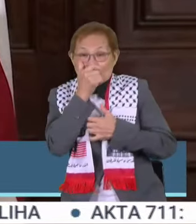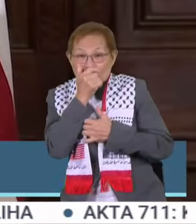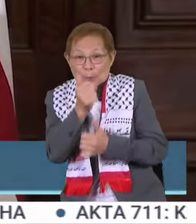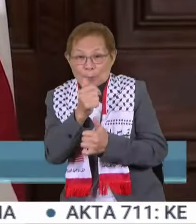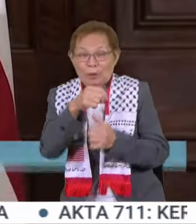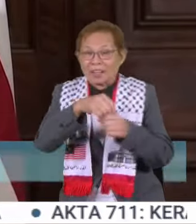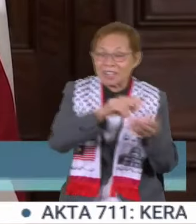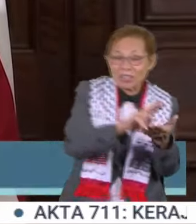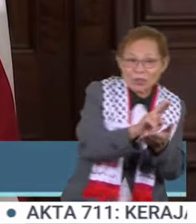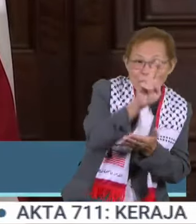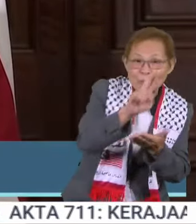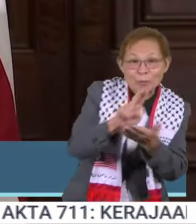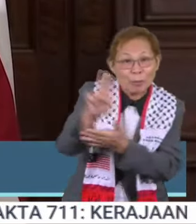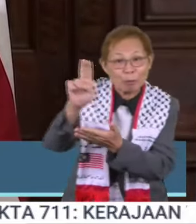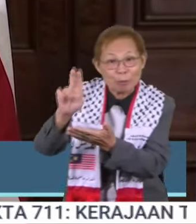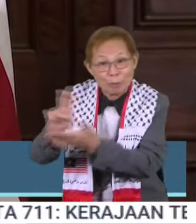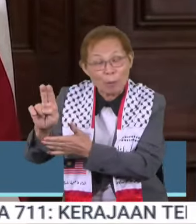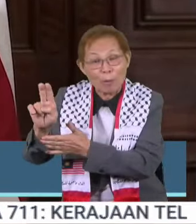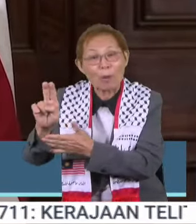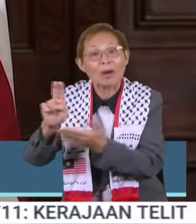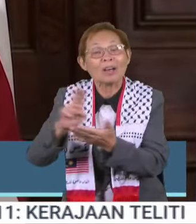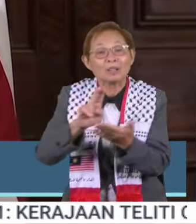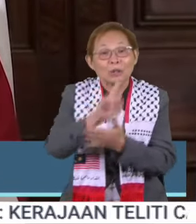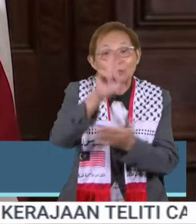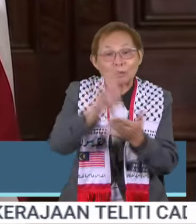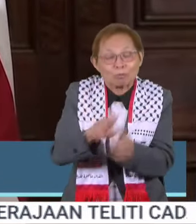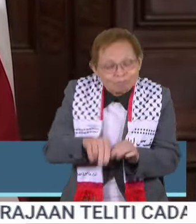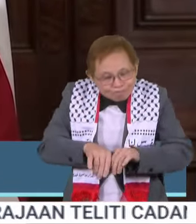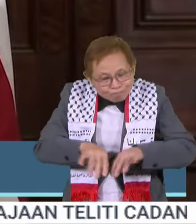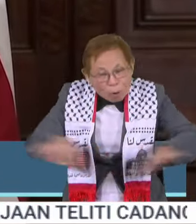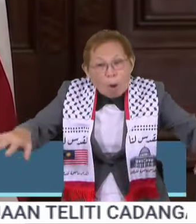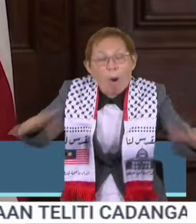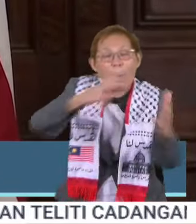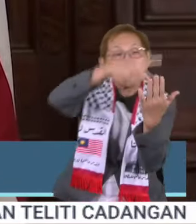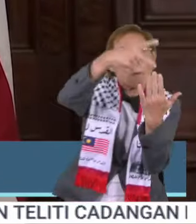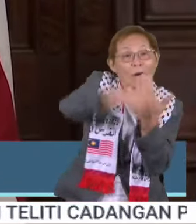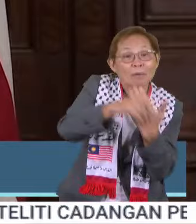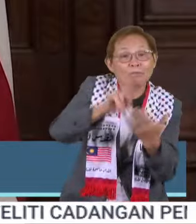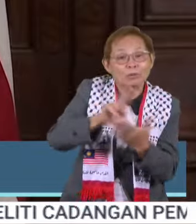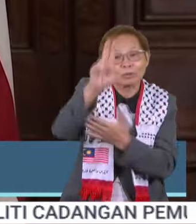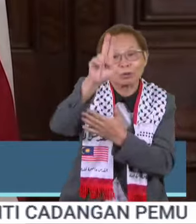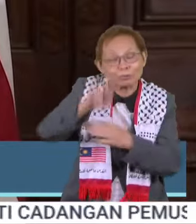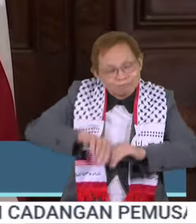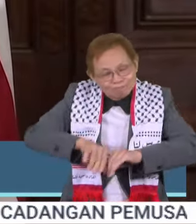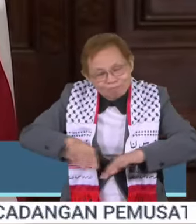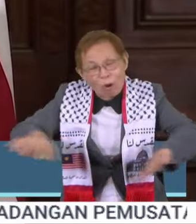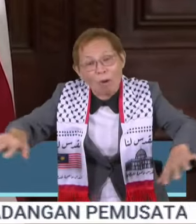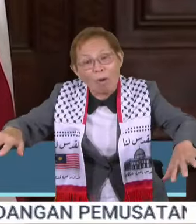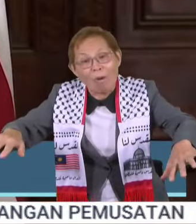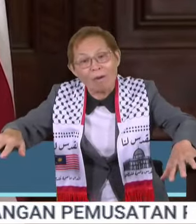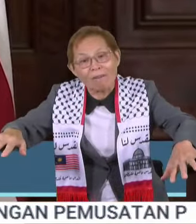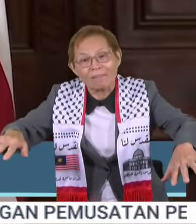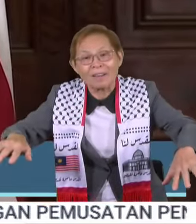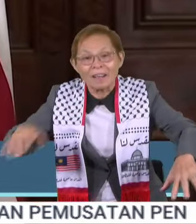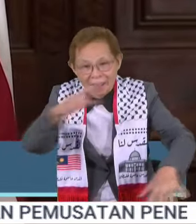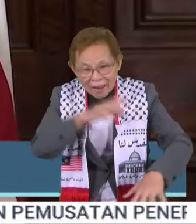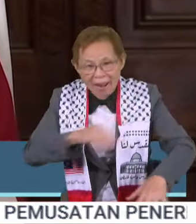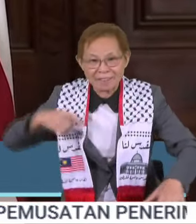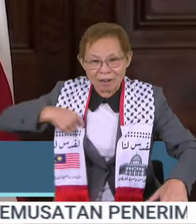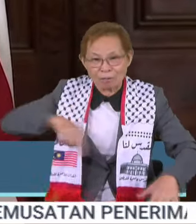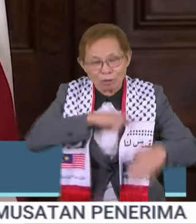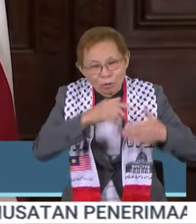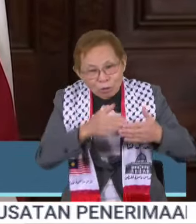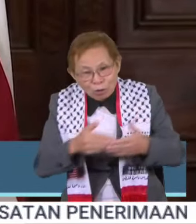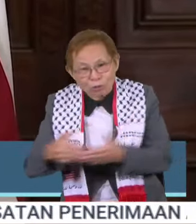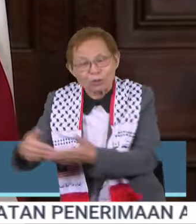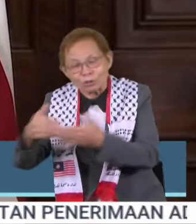the universities to expand their programs into Malaysia other than our